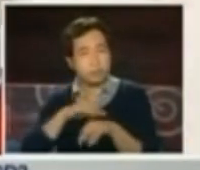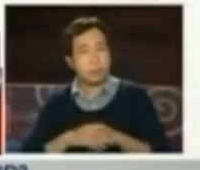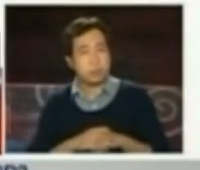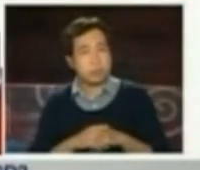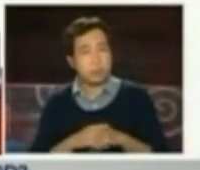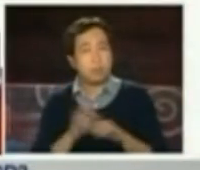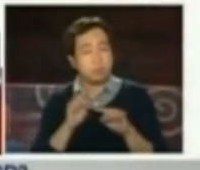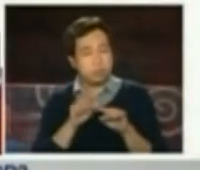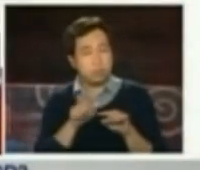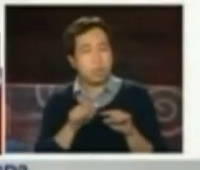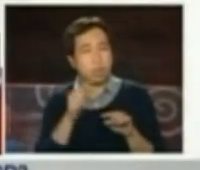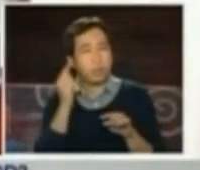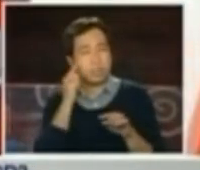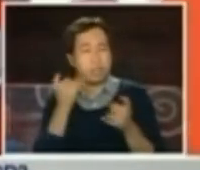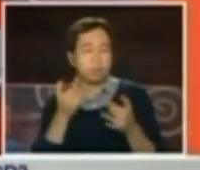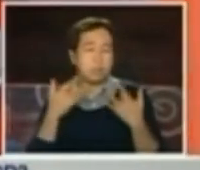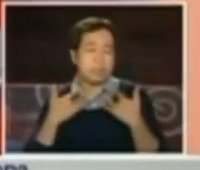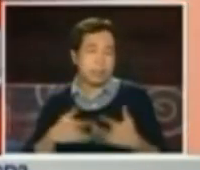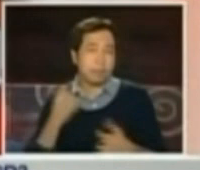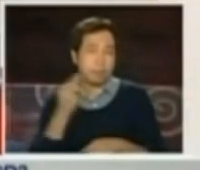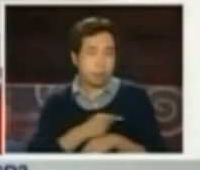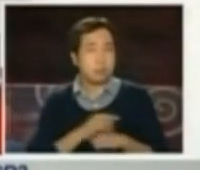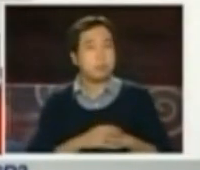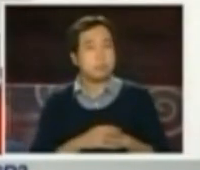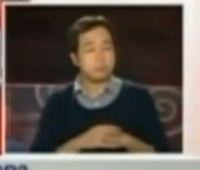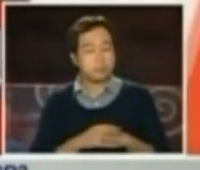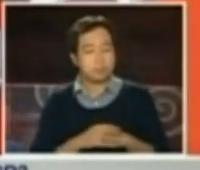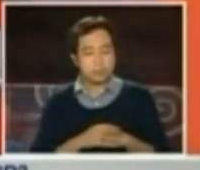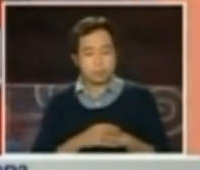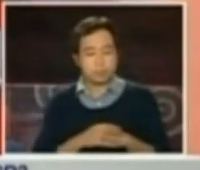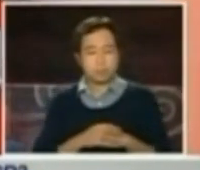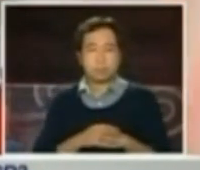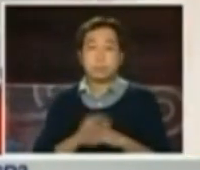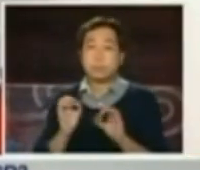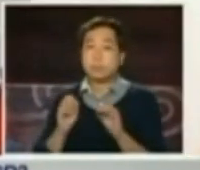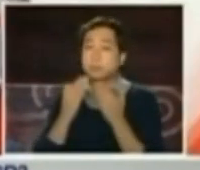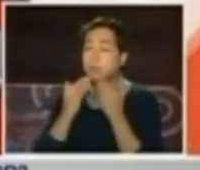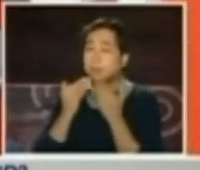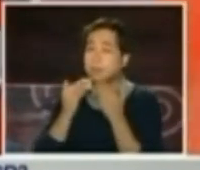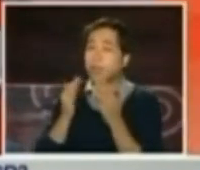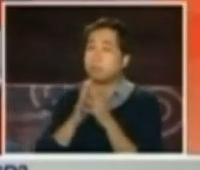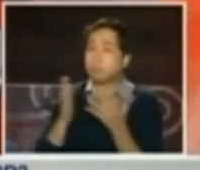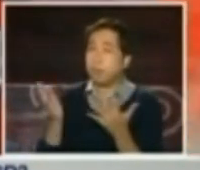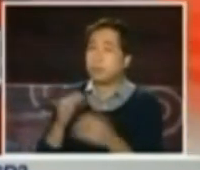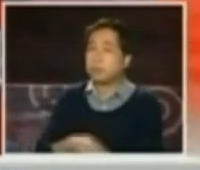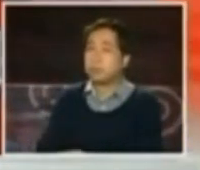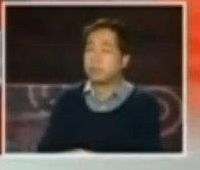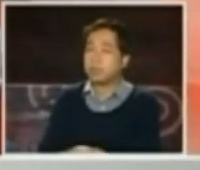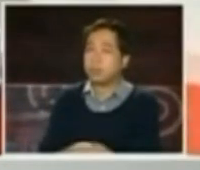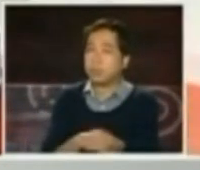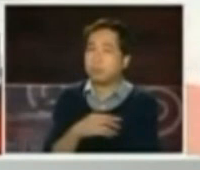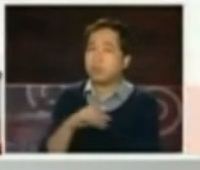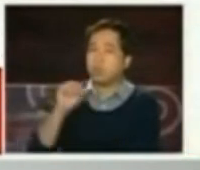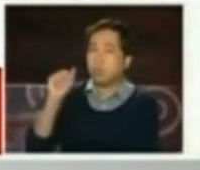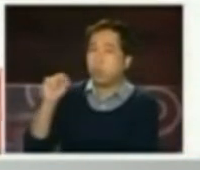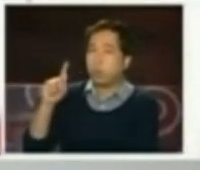that context, I consider it a sad day. All right. All right. Well, thank you very much, Judge Antonio Eugenio